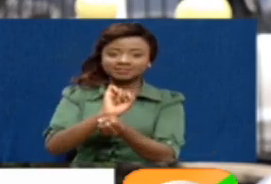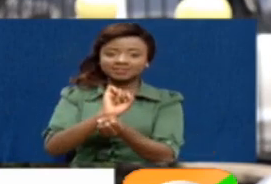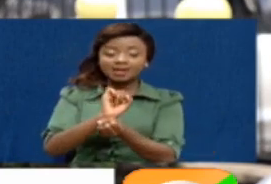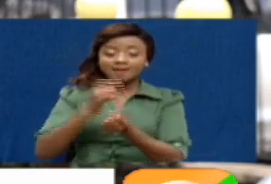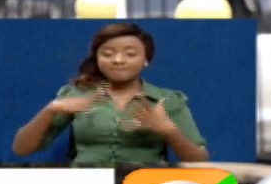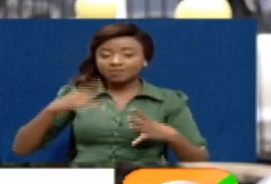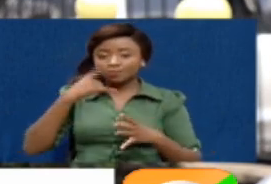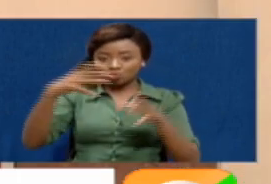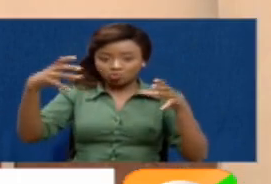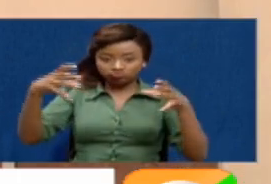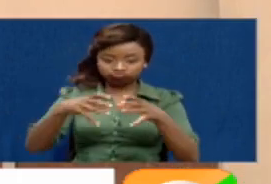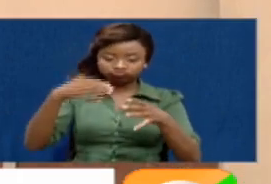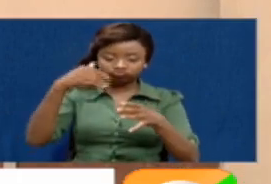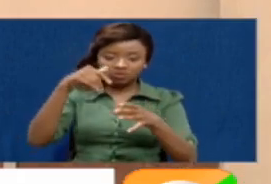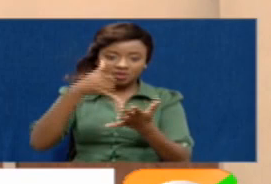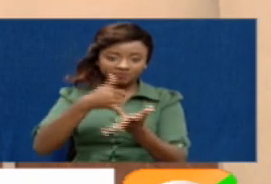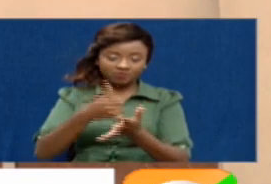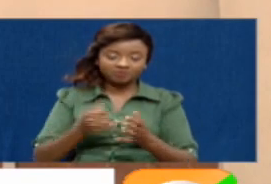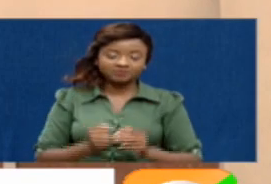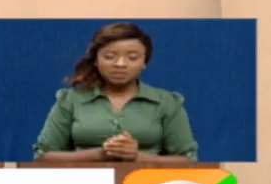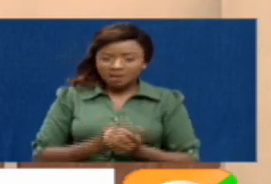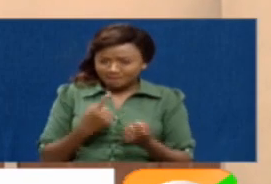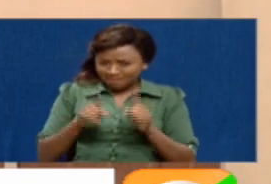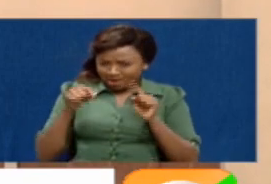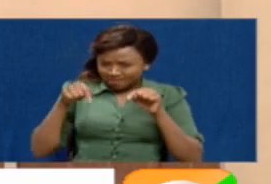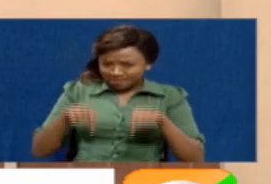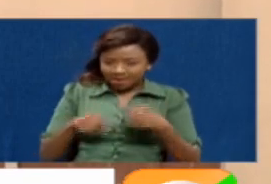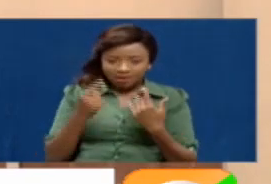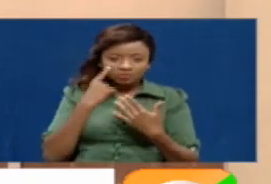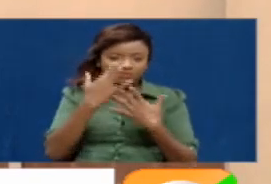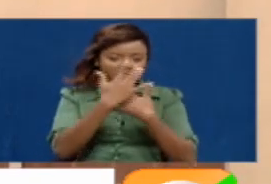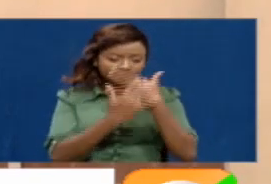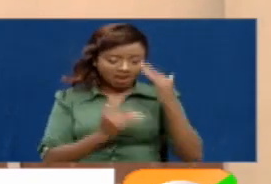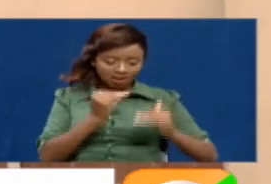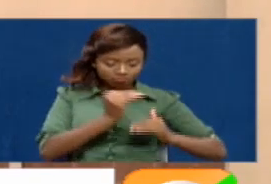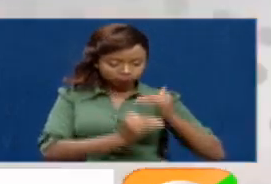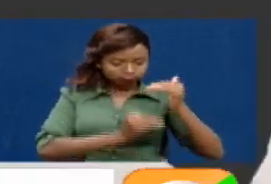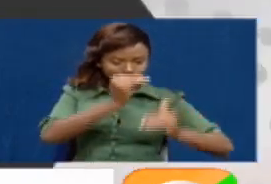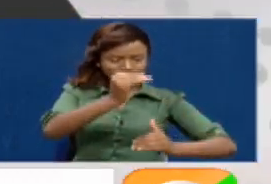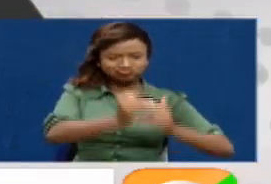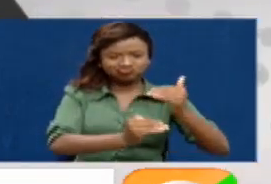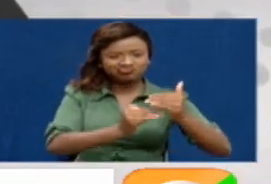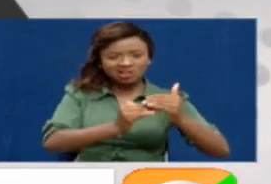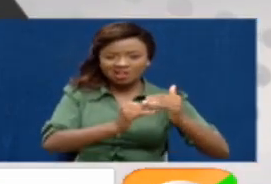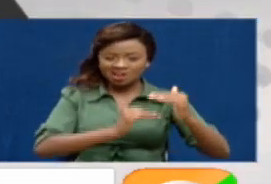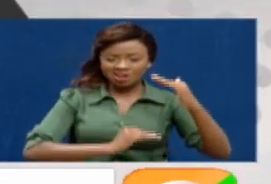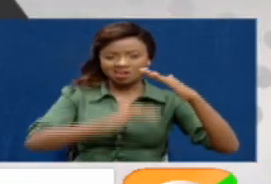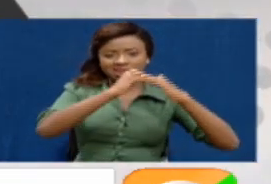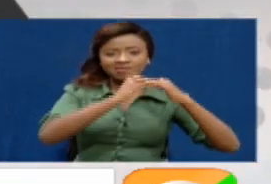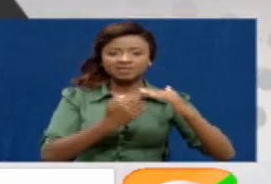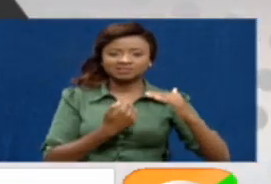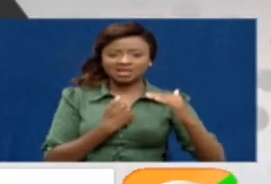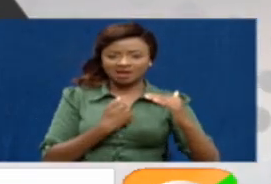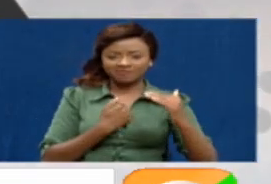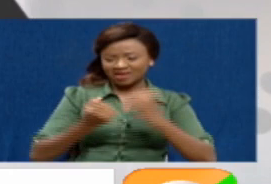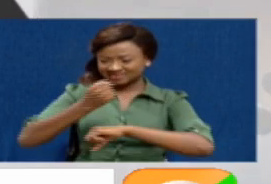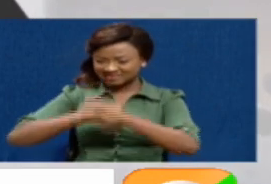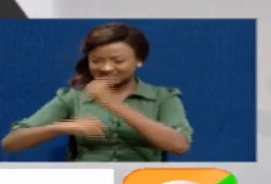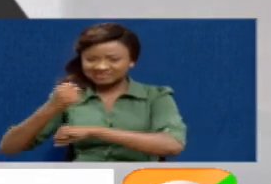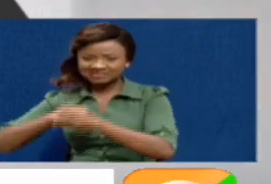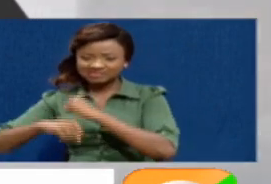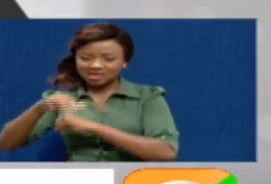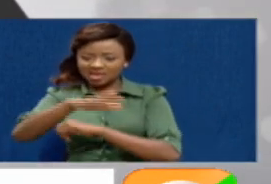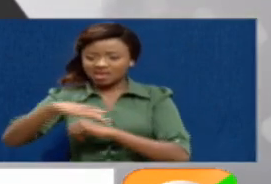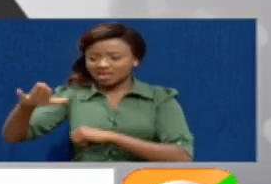in this whole menace. But the current network of blood donation and processing appears to limit crucial activities to the six regional